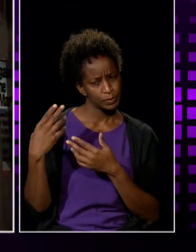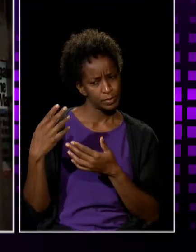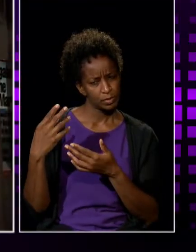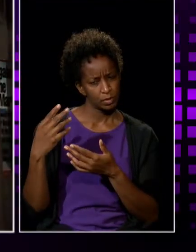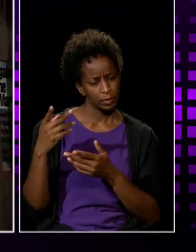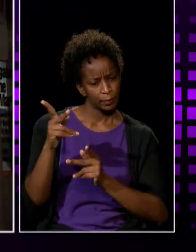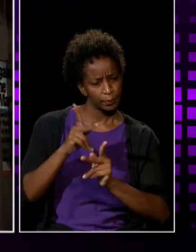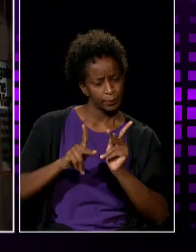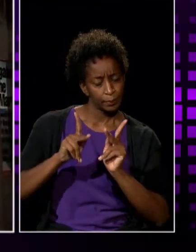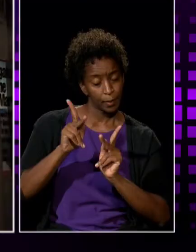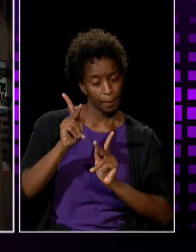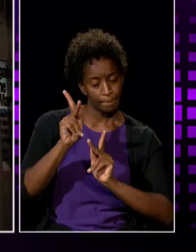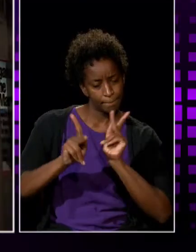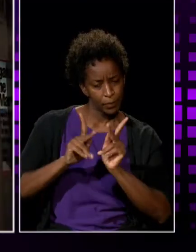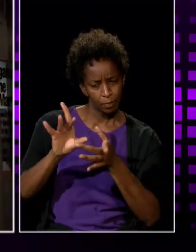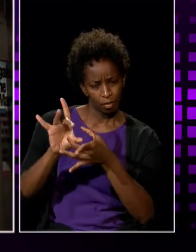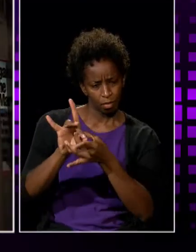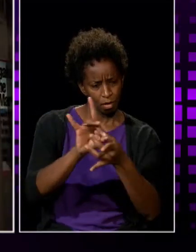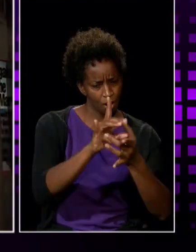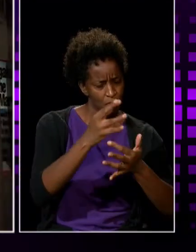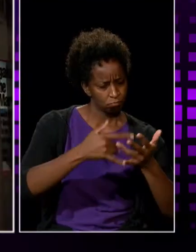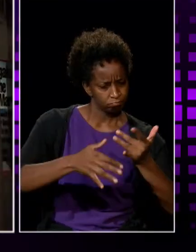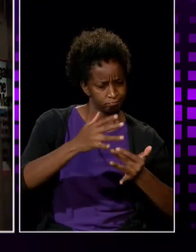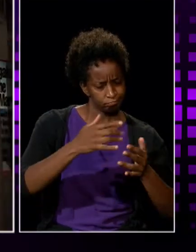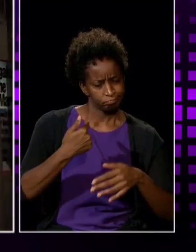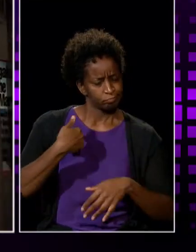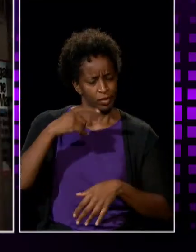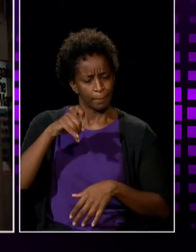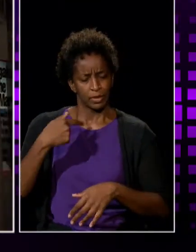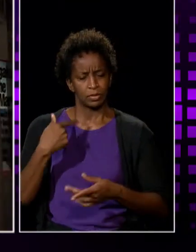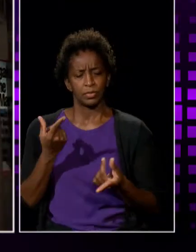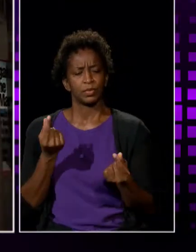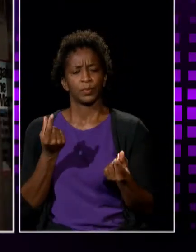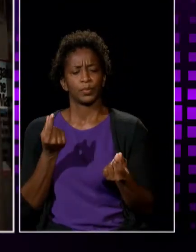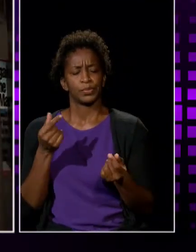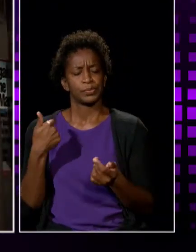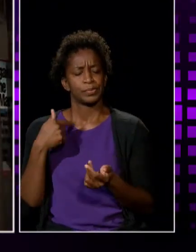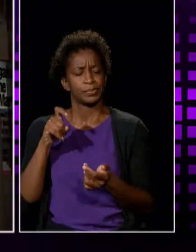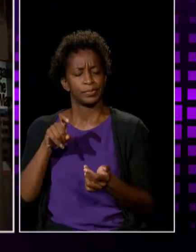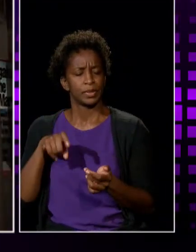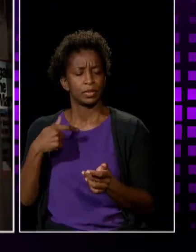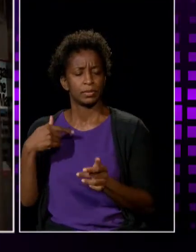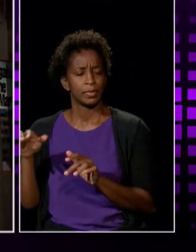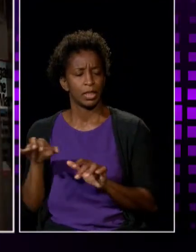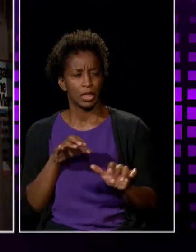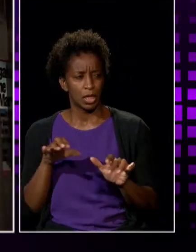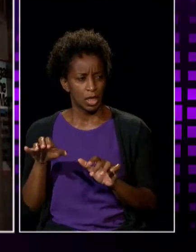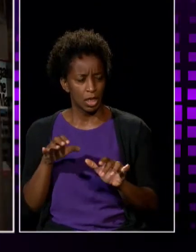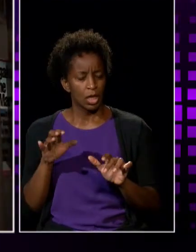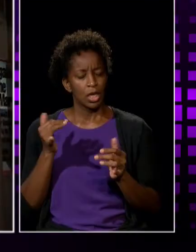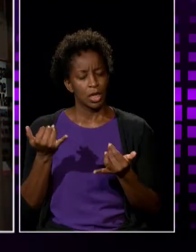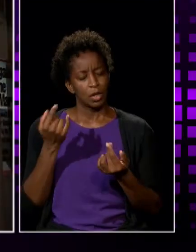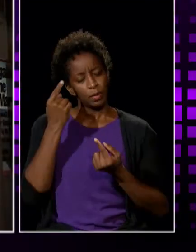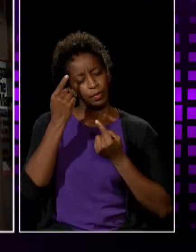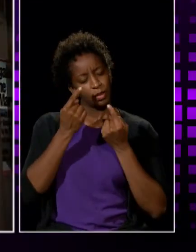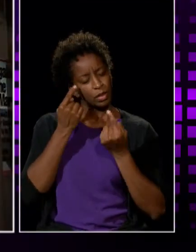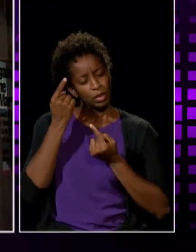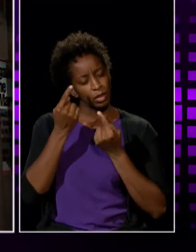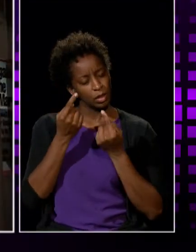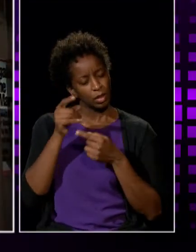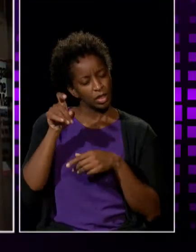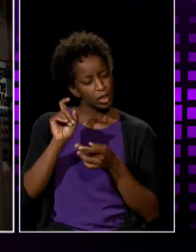forward. And as I continue to say, to never throw away any single one of our citizens, but to recognize